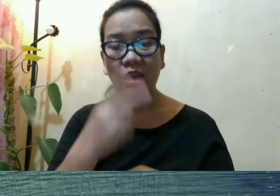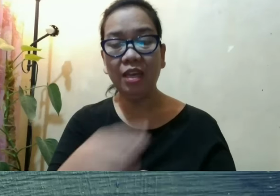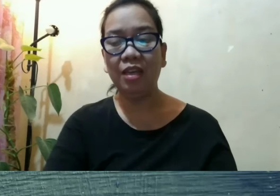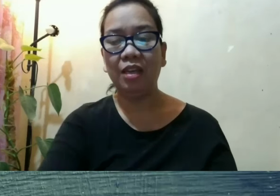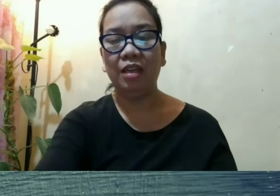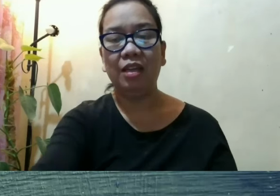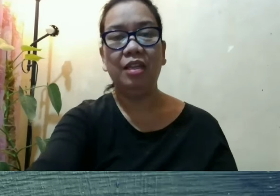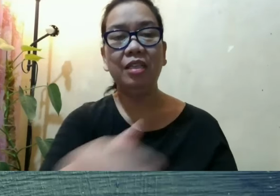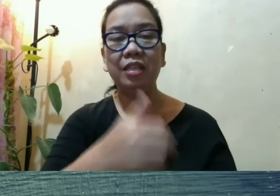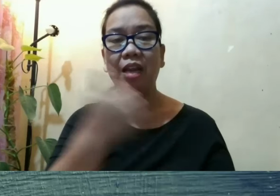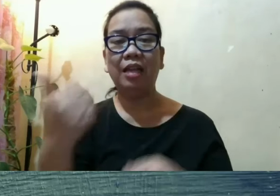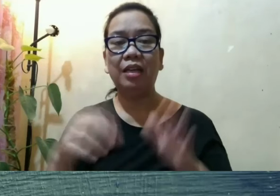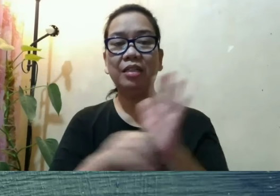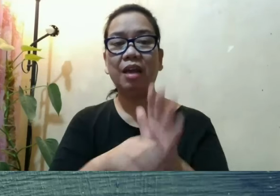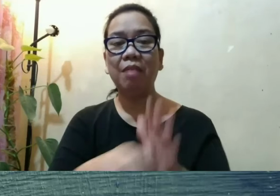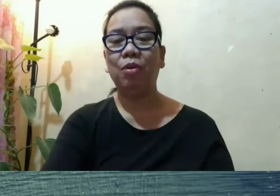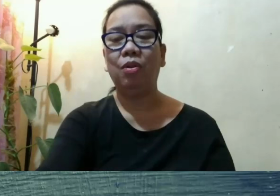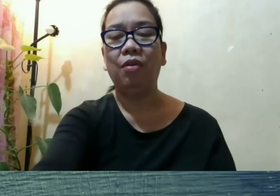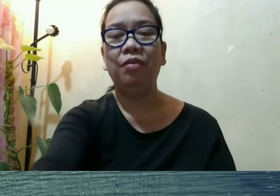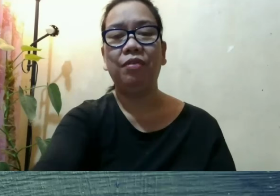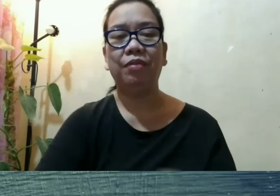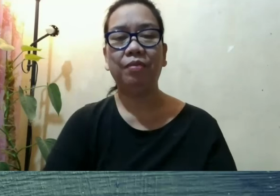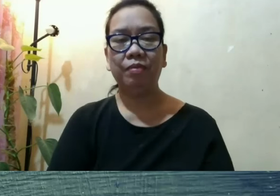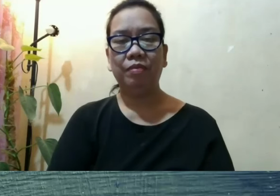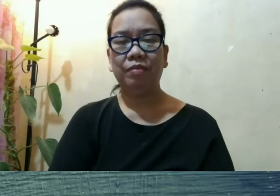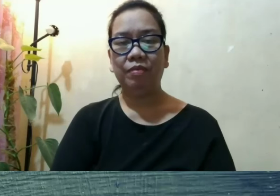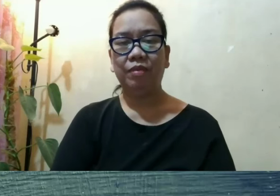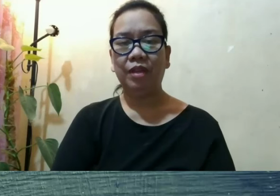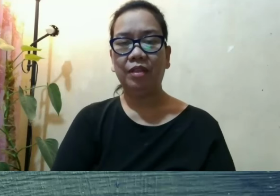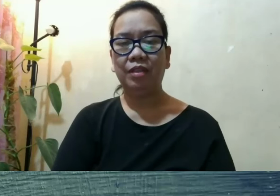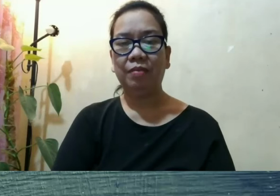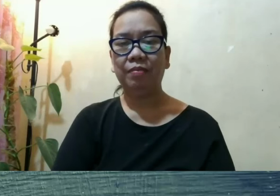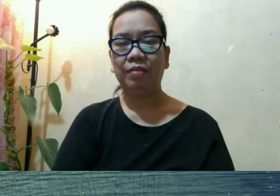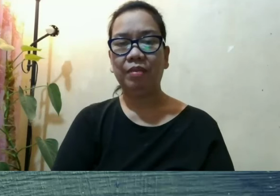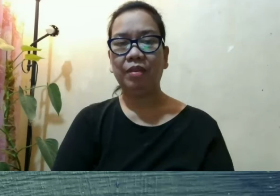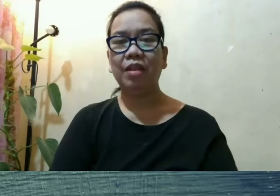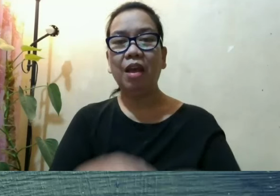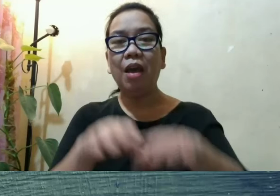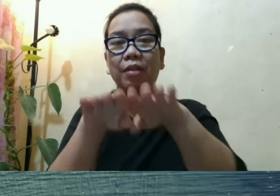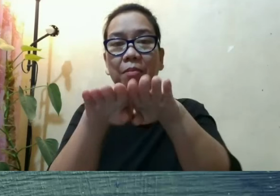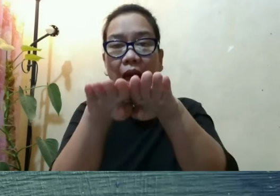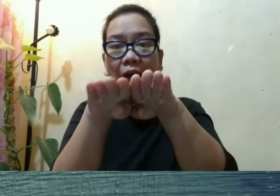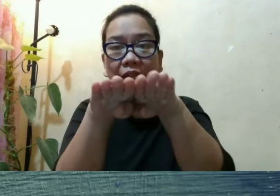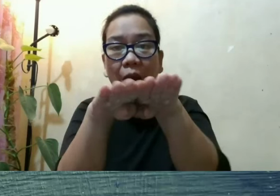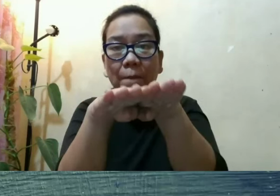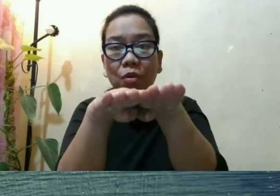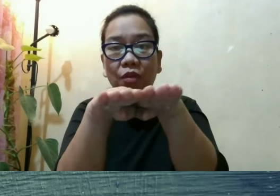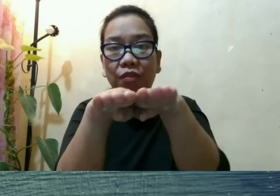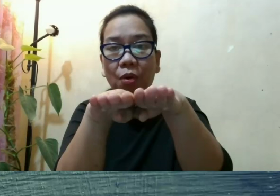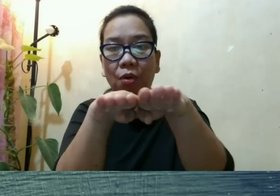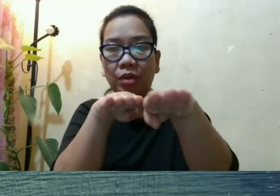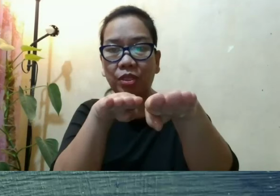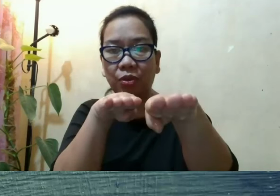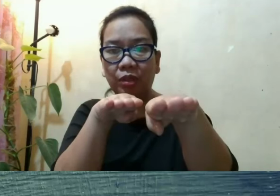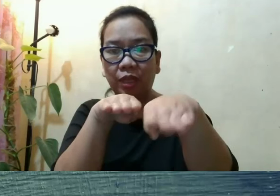You see, this is another example of this. The block